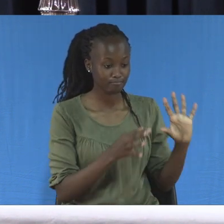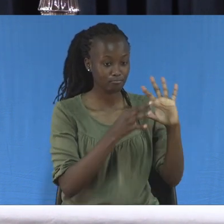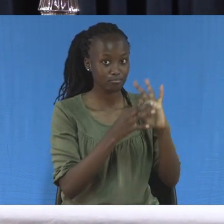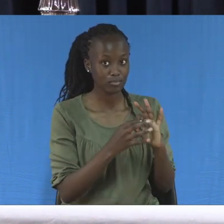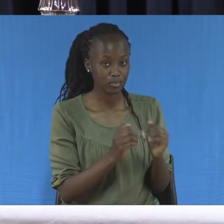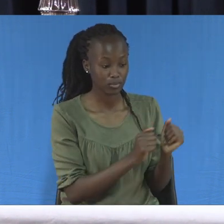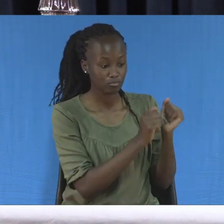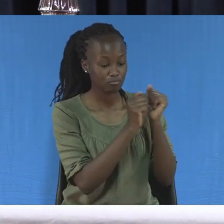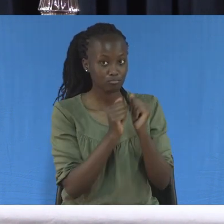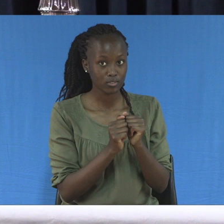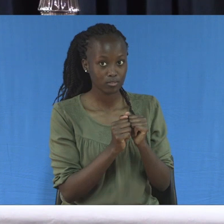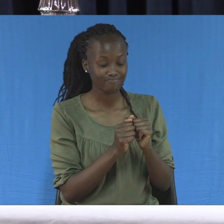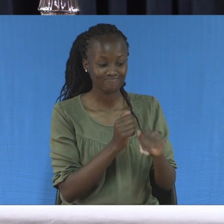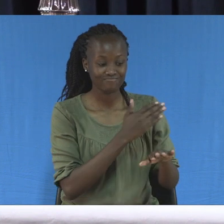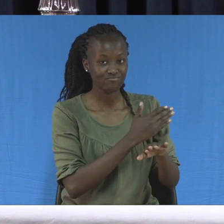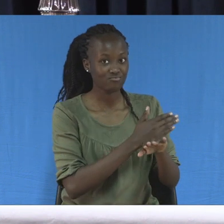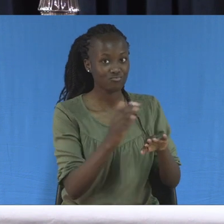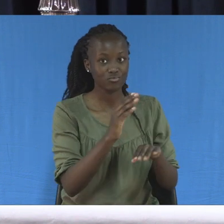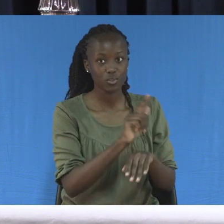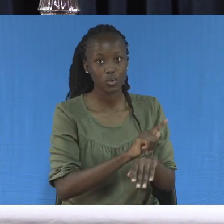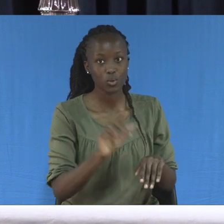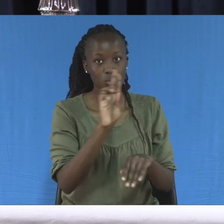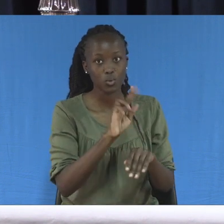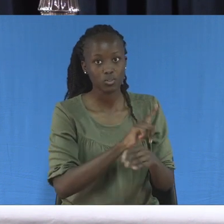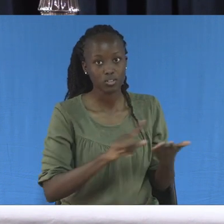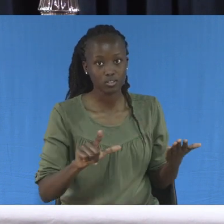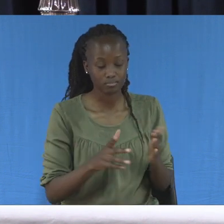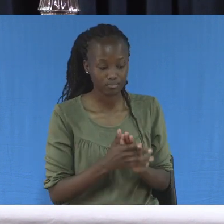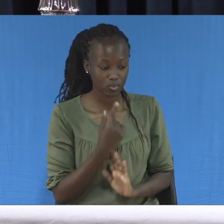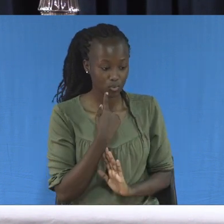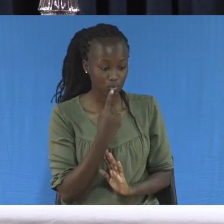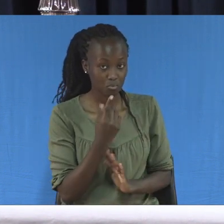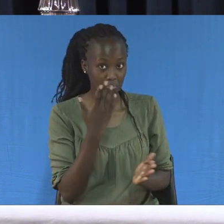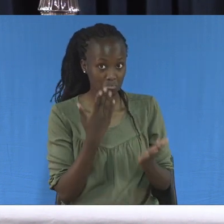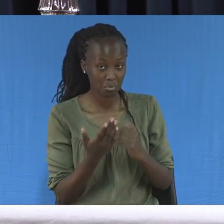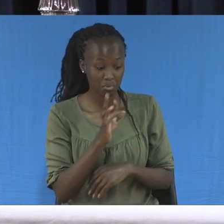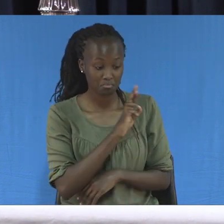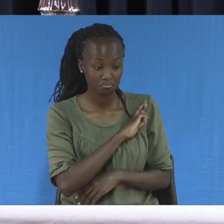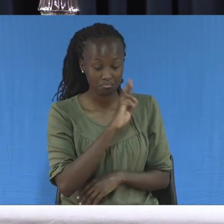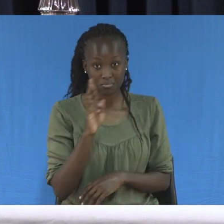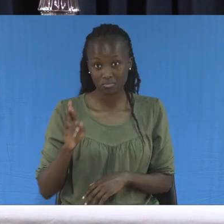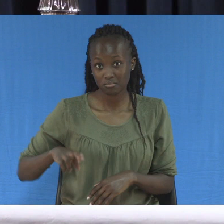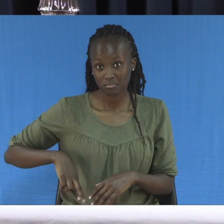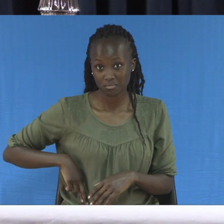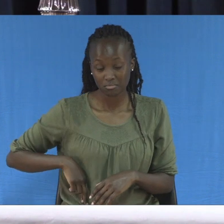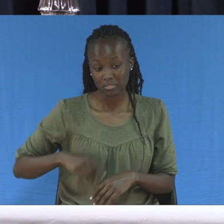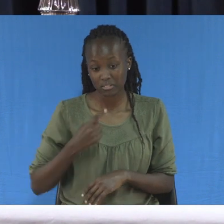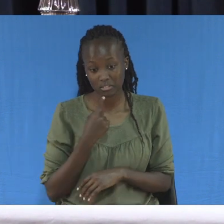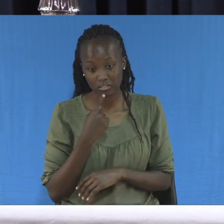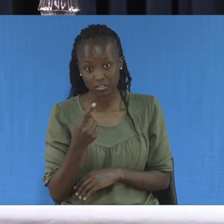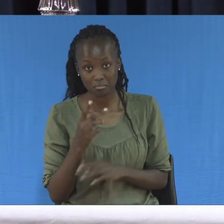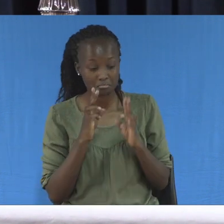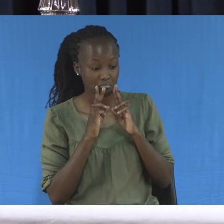be useless. So whether that religion will advocate